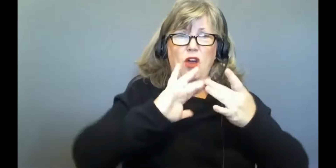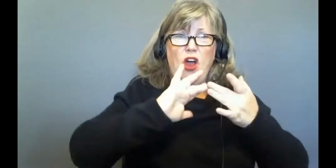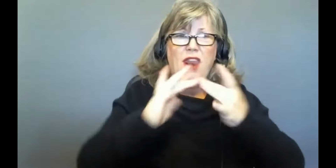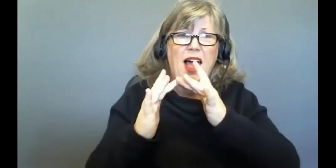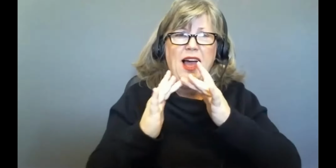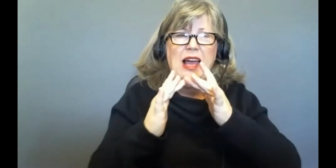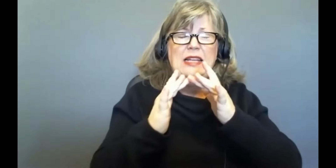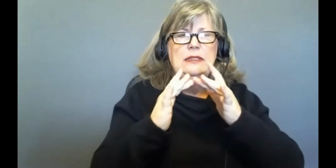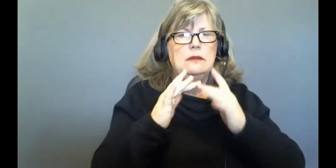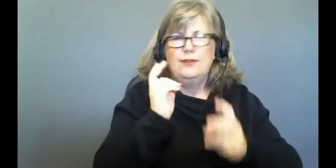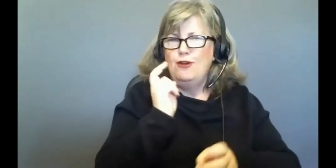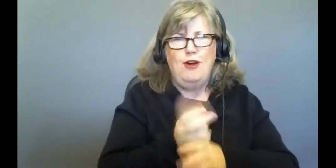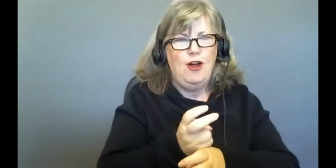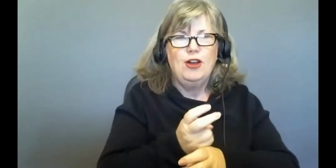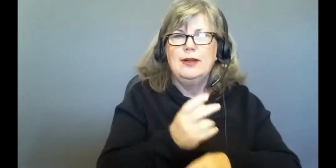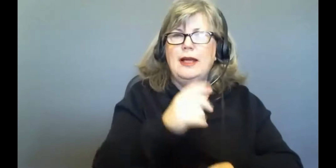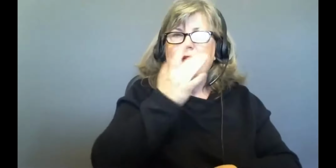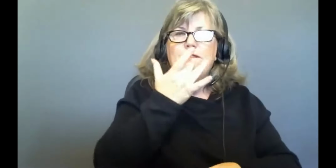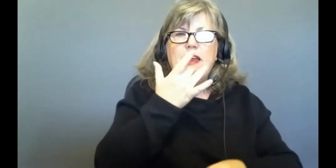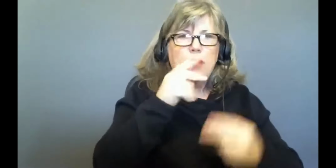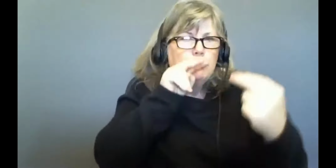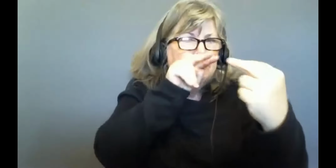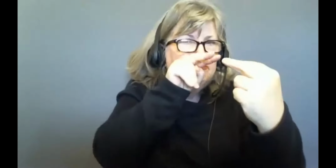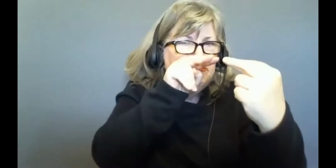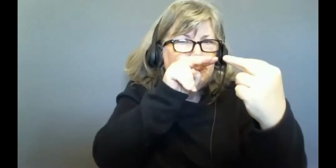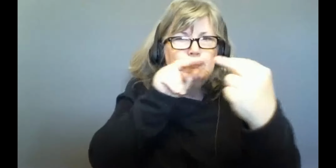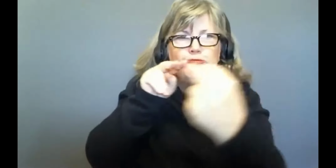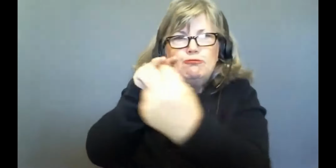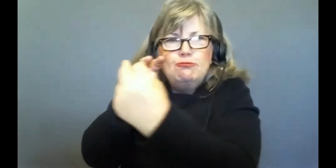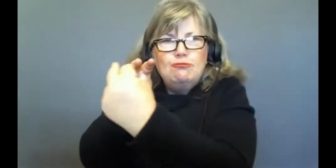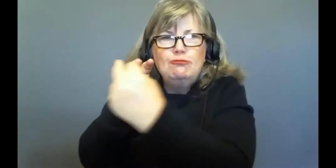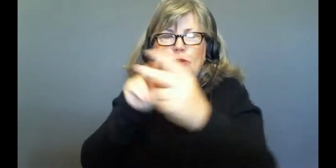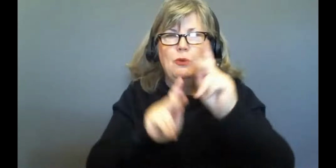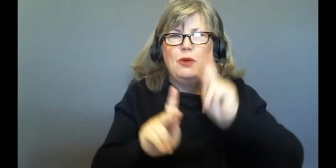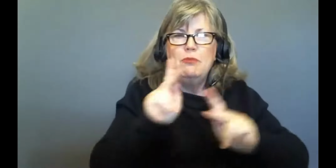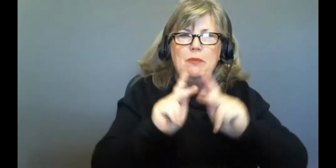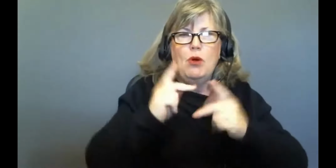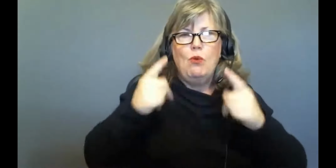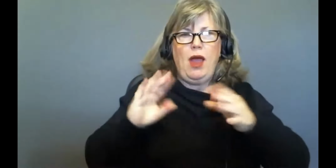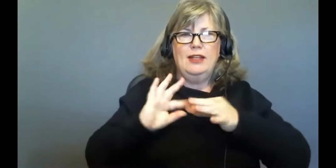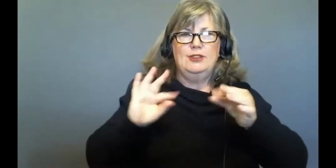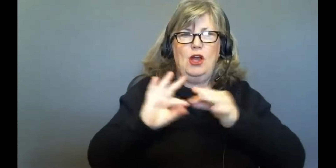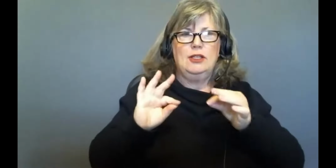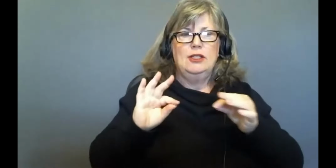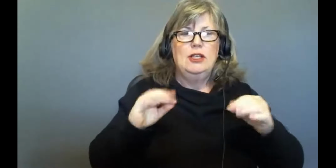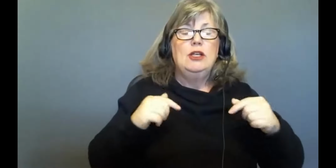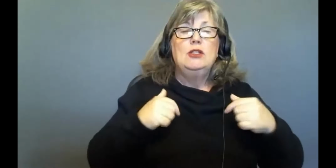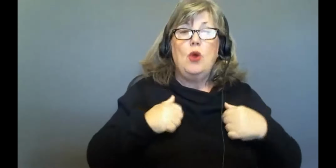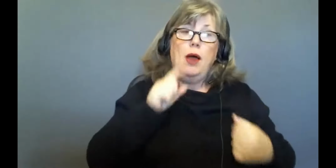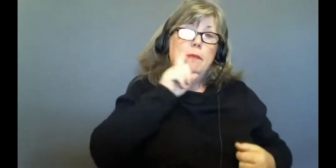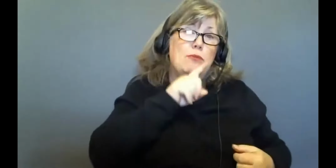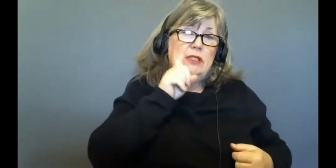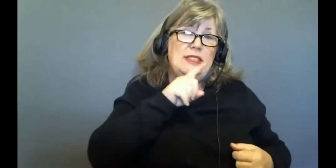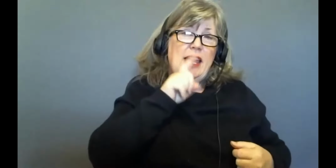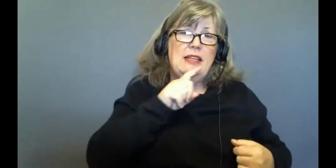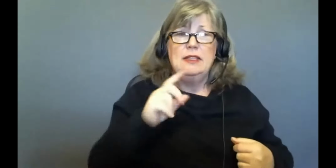to look at people in their eyes and talk in an audience. So I'm just going to pretend that all 300 or 500 of you are in the